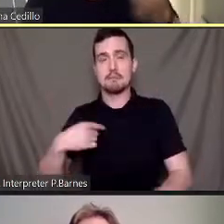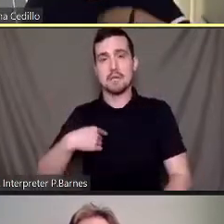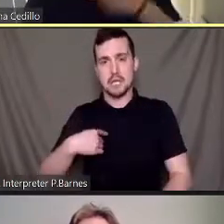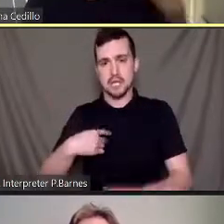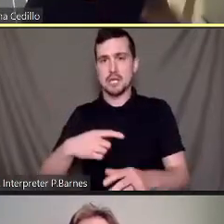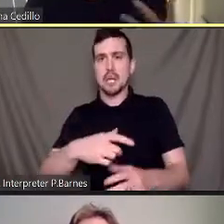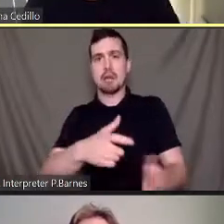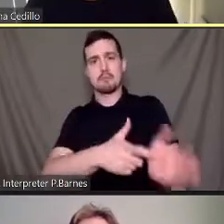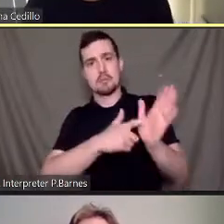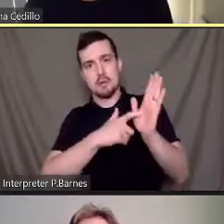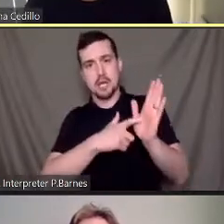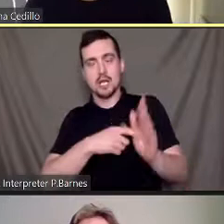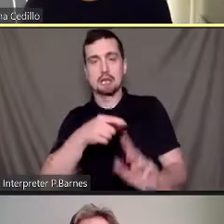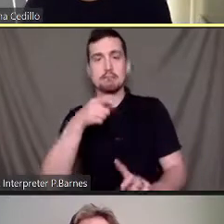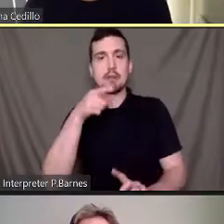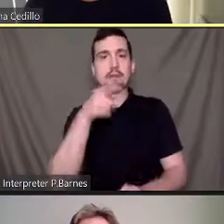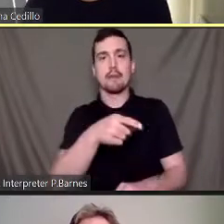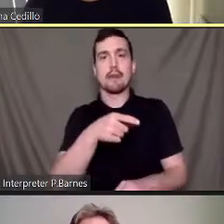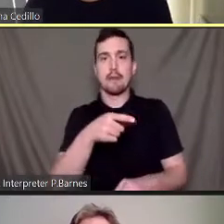demanding